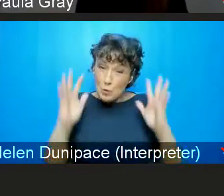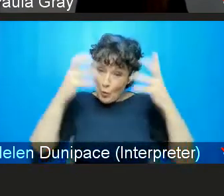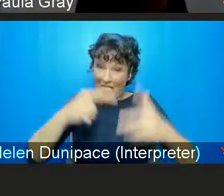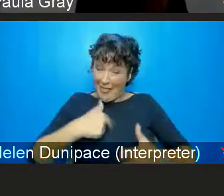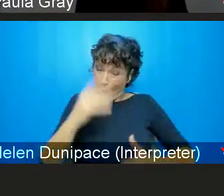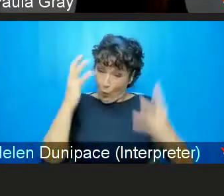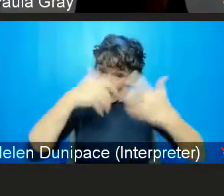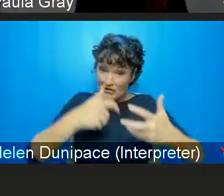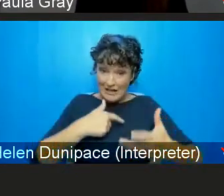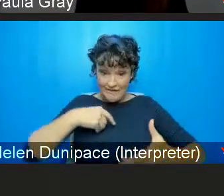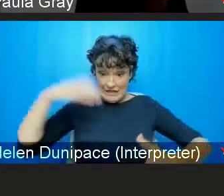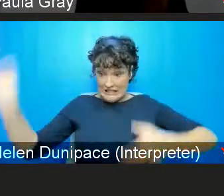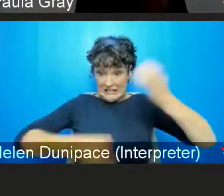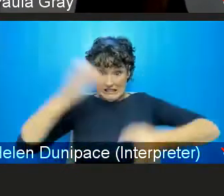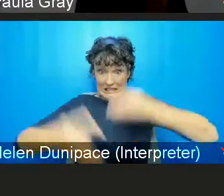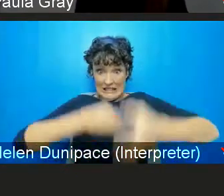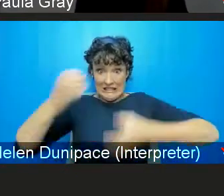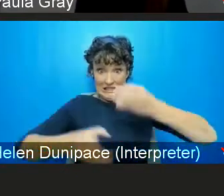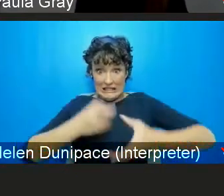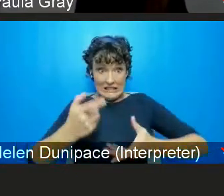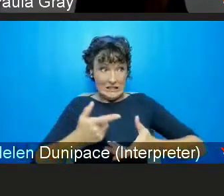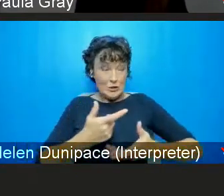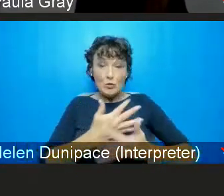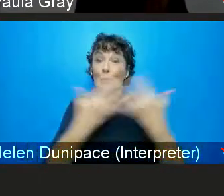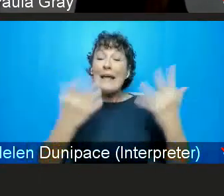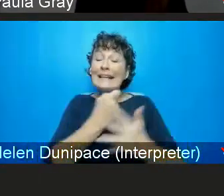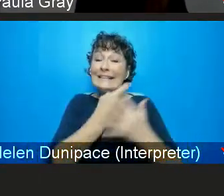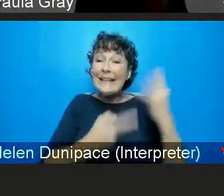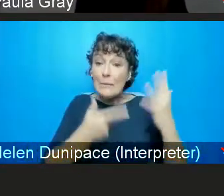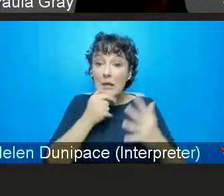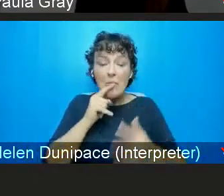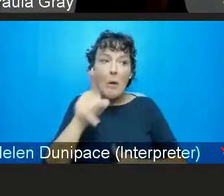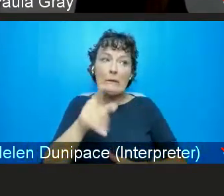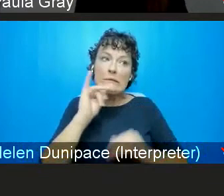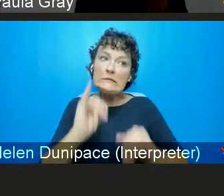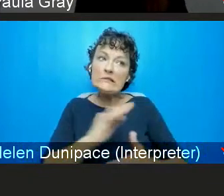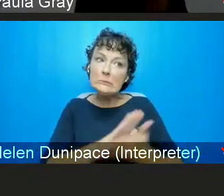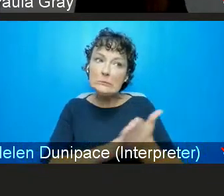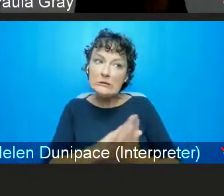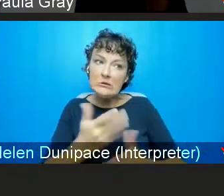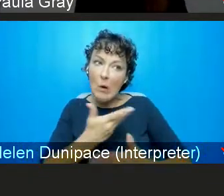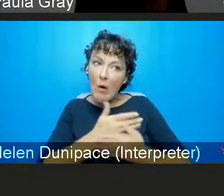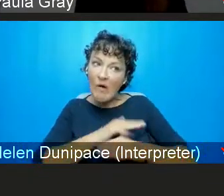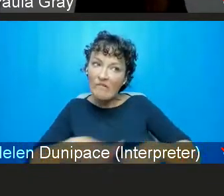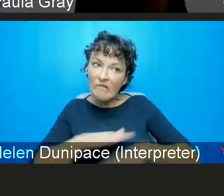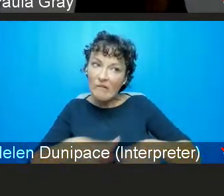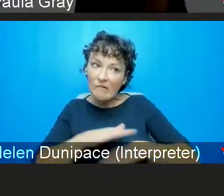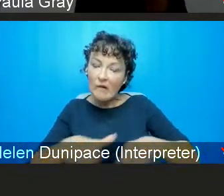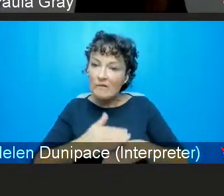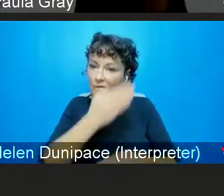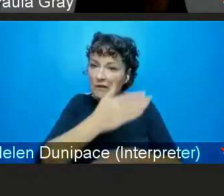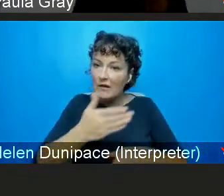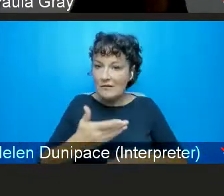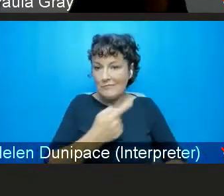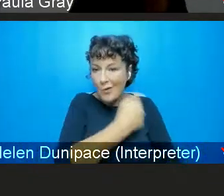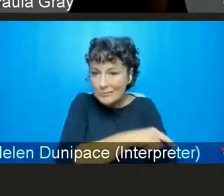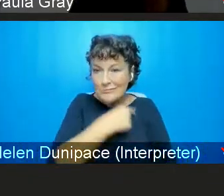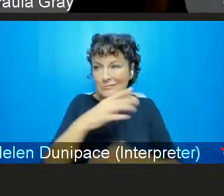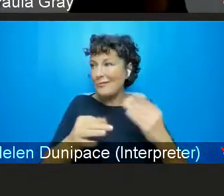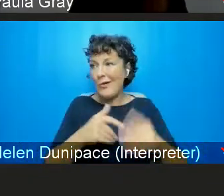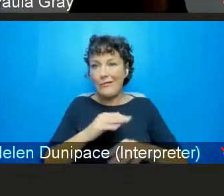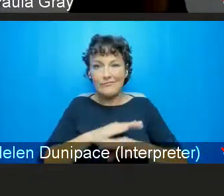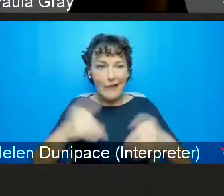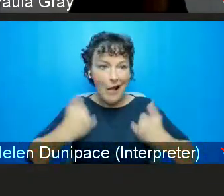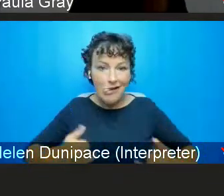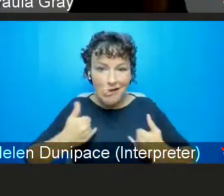people, there's going to be issues around attendance and absence, and that, you know, that's a worry that if they have, you know, disabled employees, they're going to